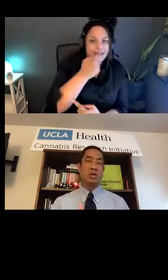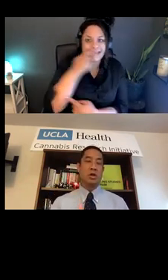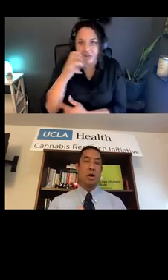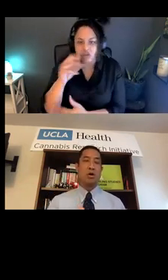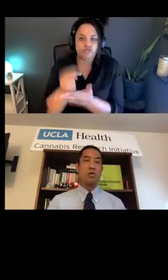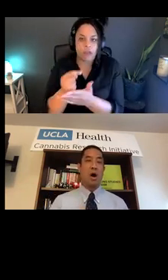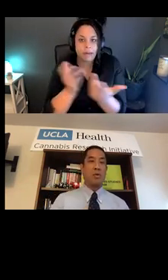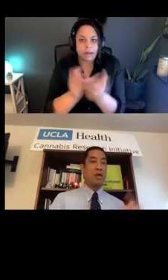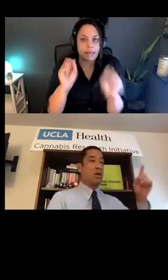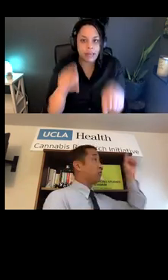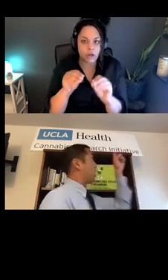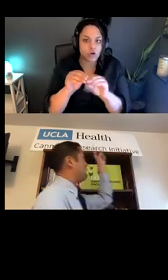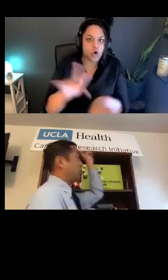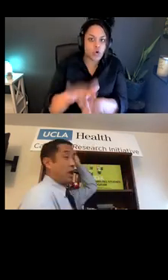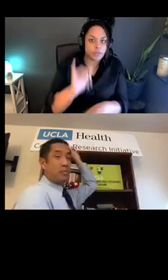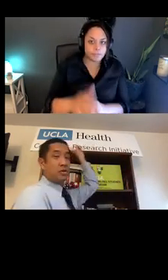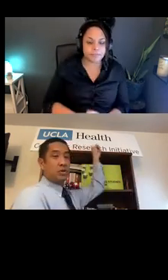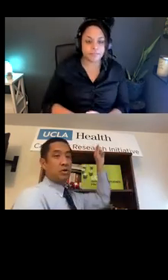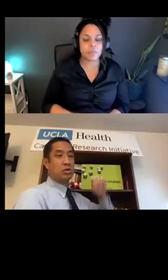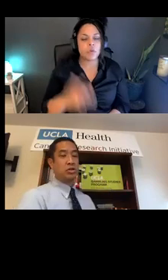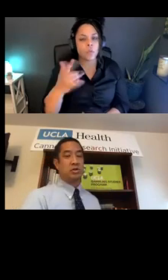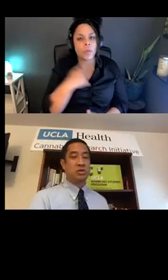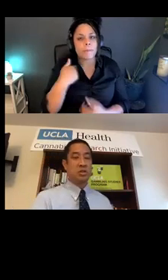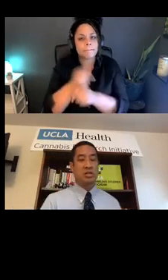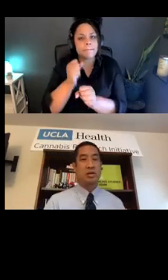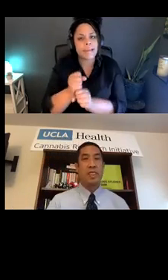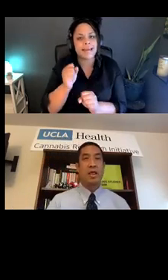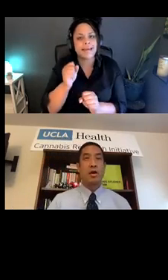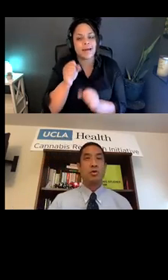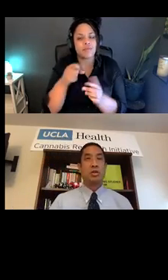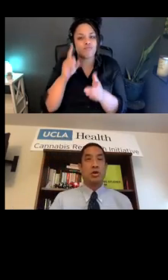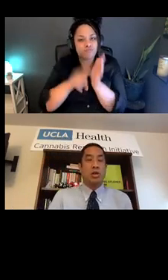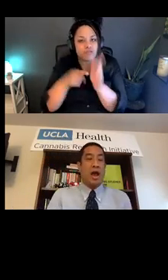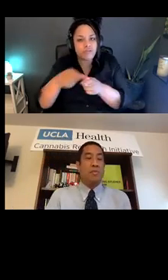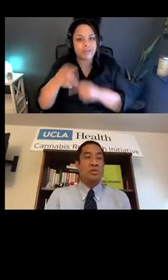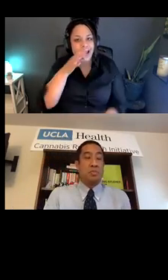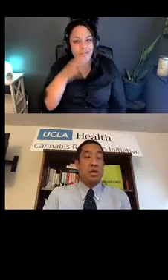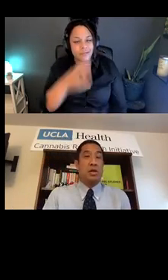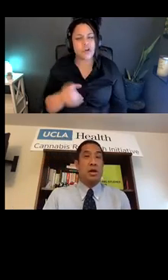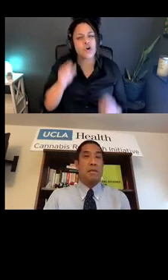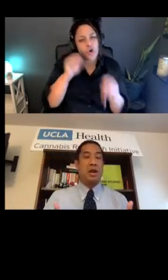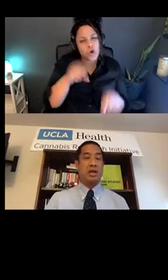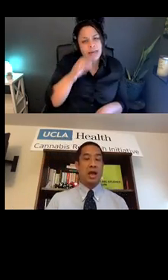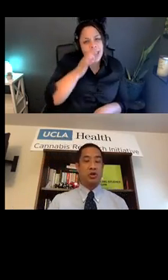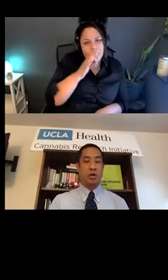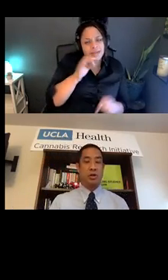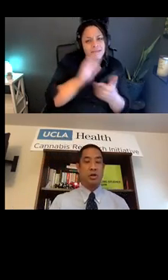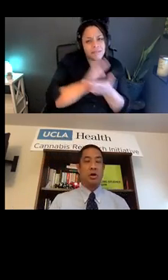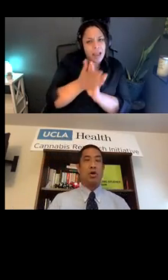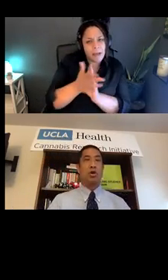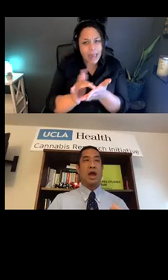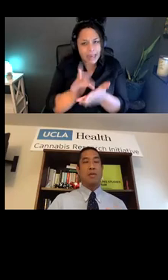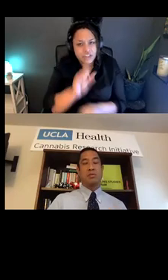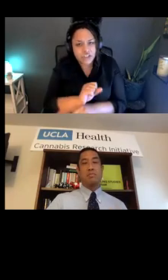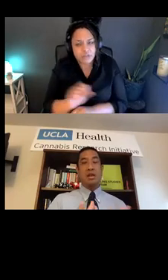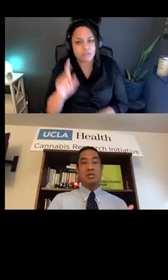lastly, I would submit to you partly why we created the Cannabis Research Initiative was this. was, could cannabis be a medication?